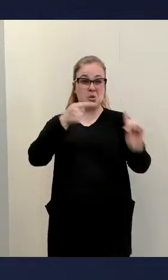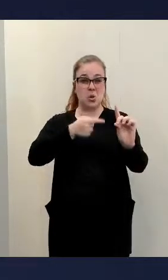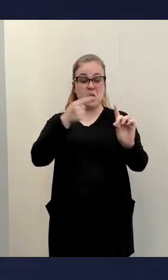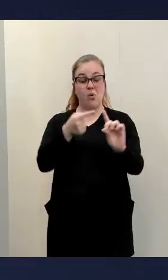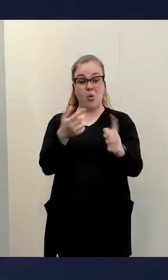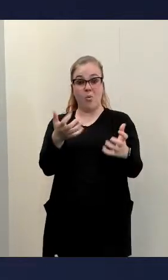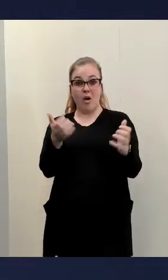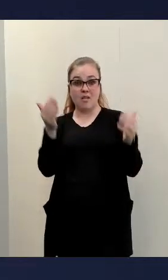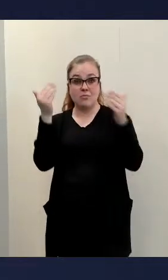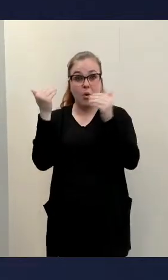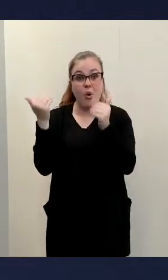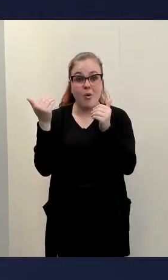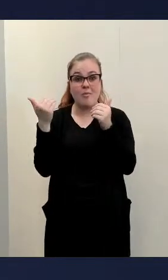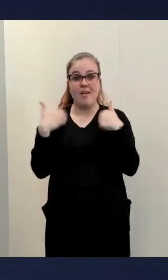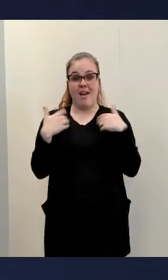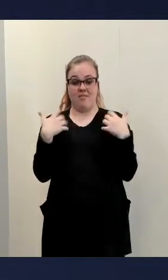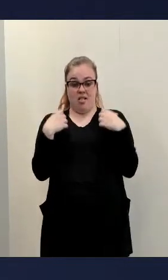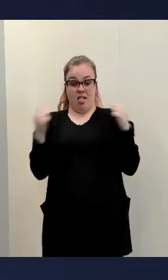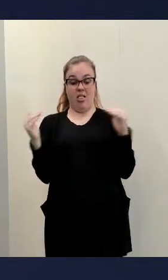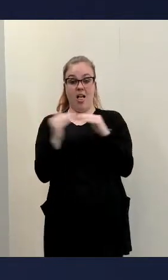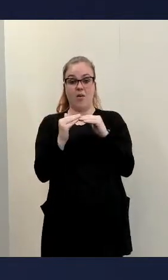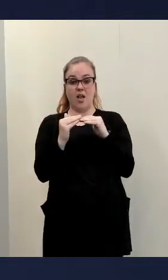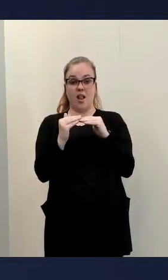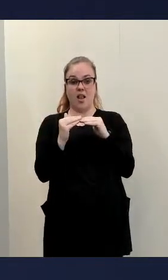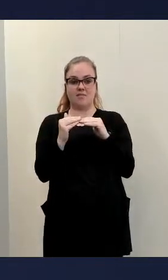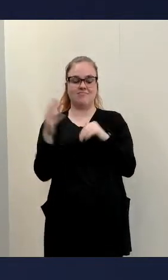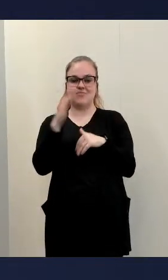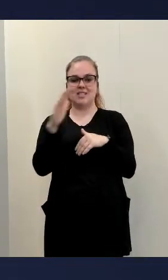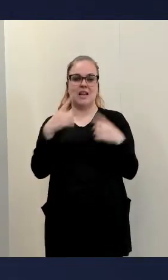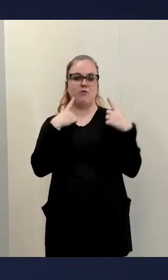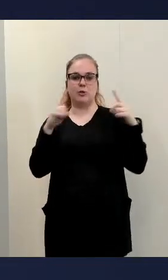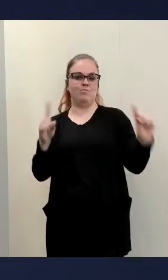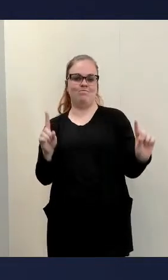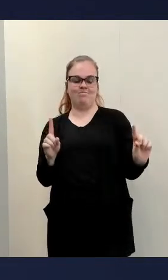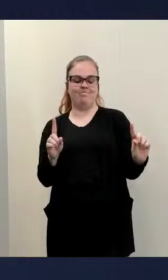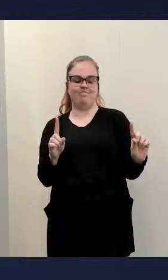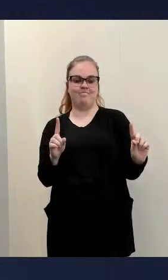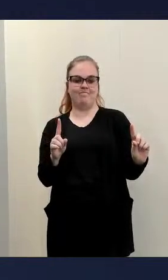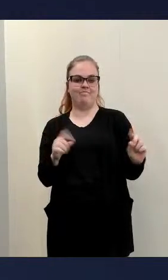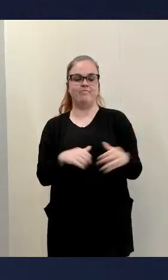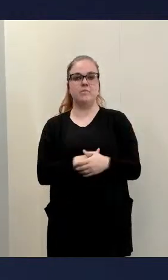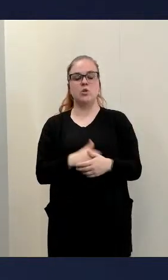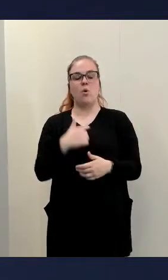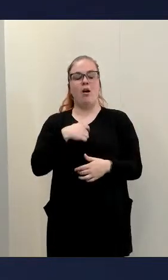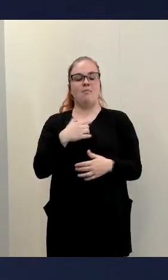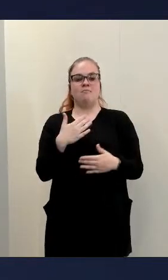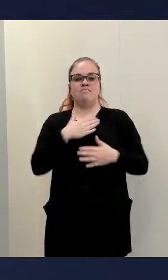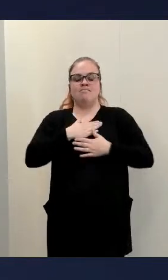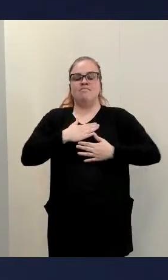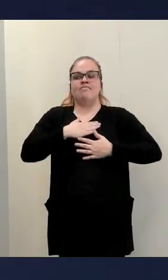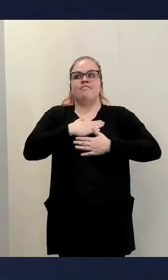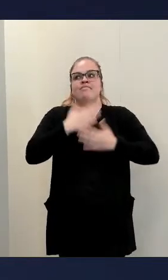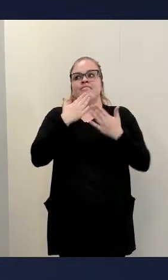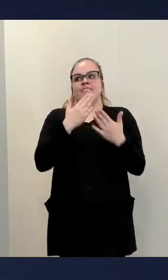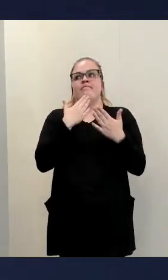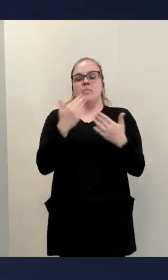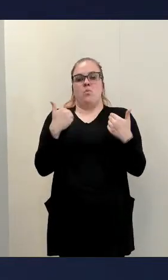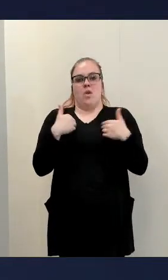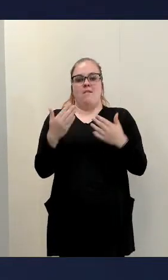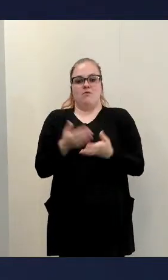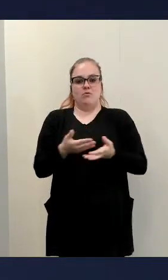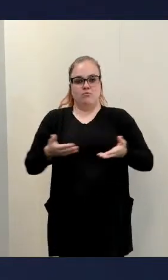and the hope of having health equity will never be obtainable. So I'm so grateful today that we have the